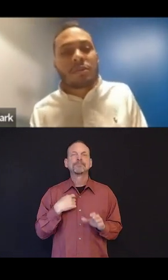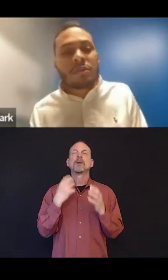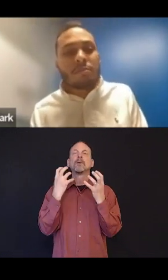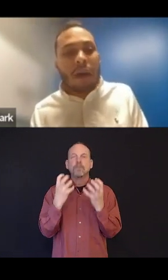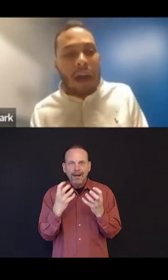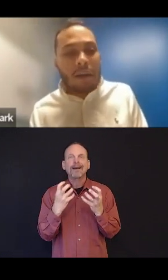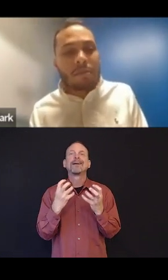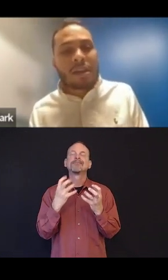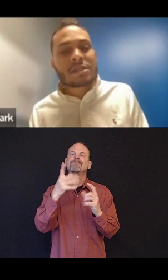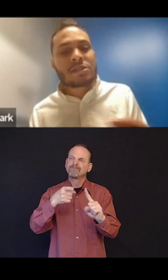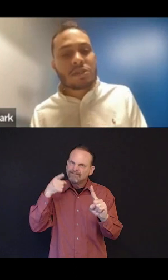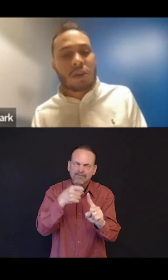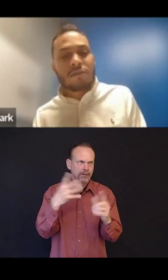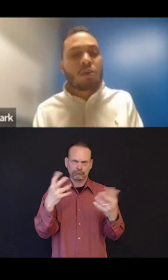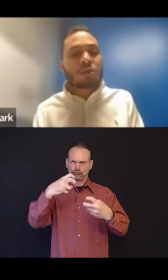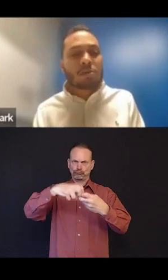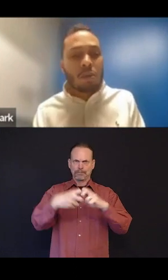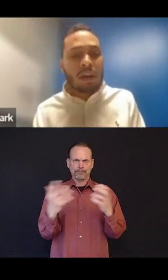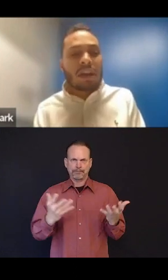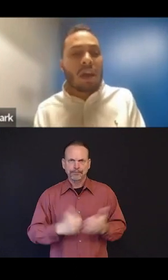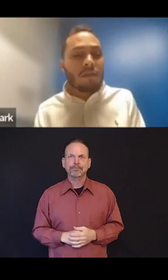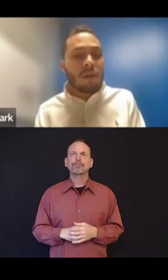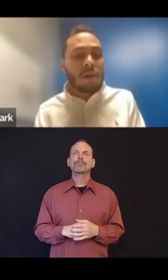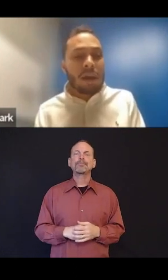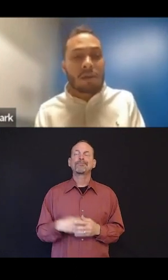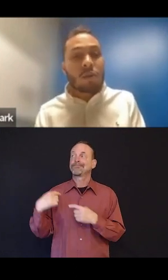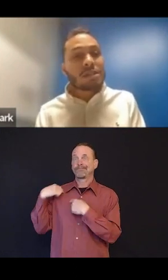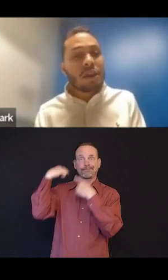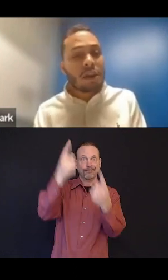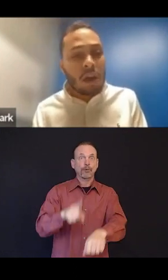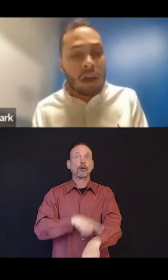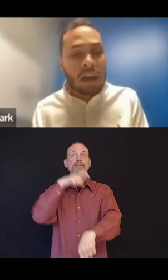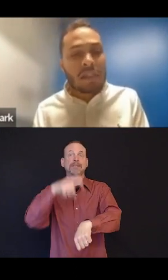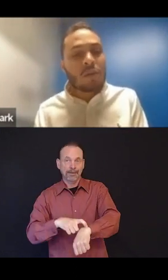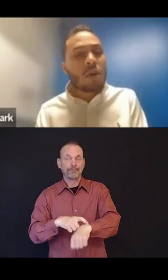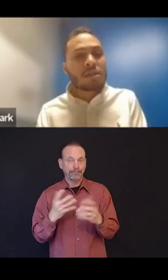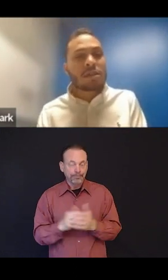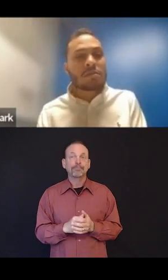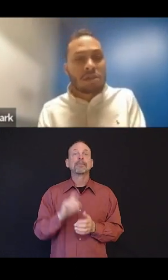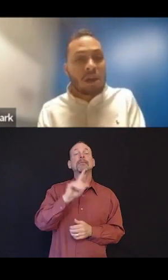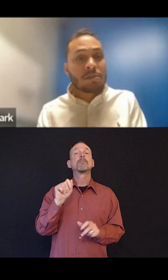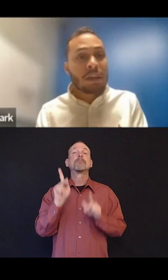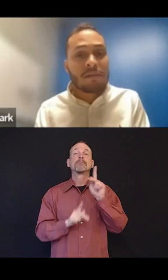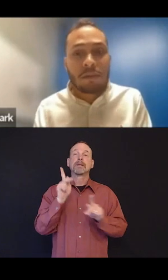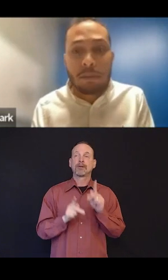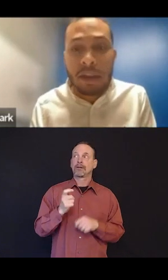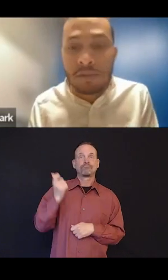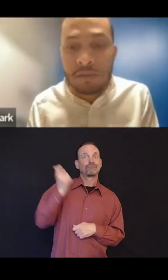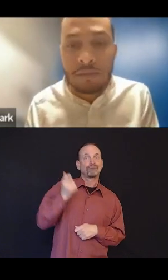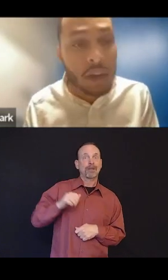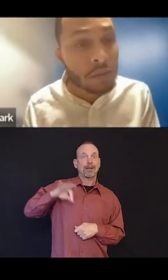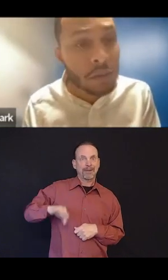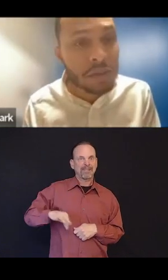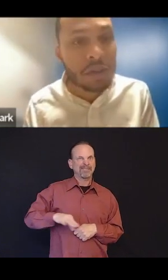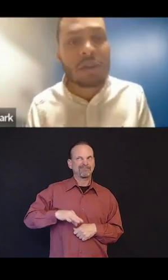whose mom is concerned who will support and care for Amanda once they are gone, and they want to start to plan for